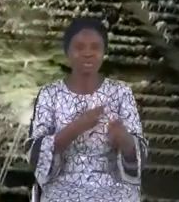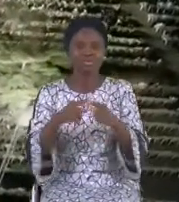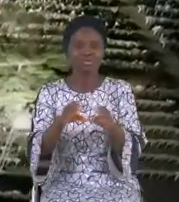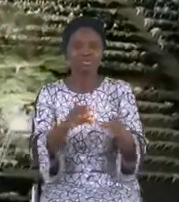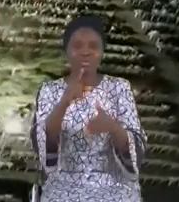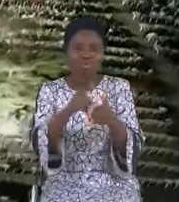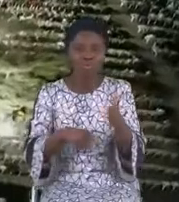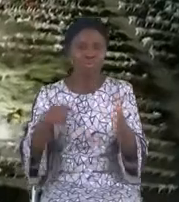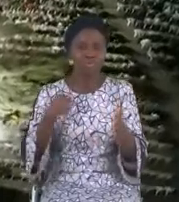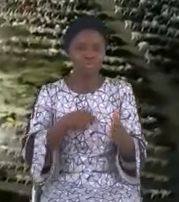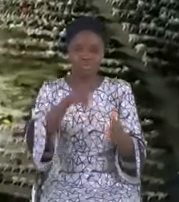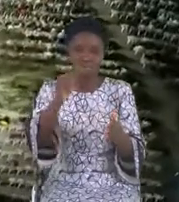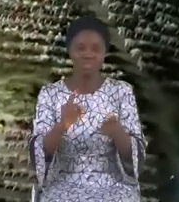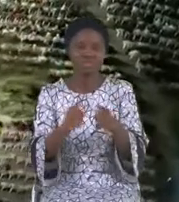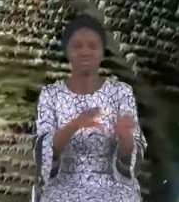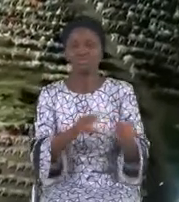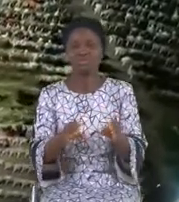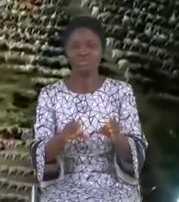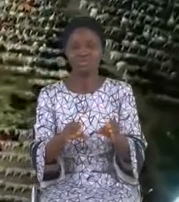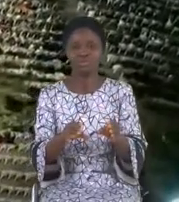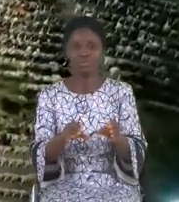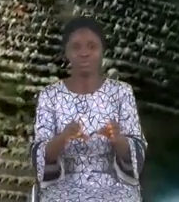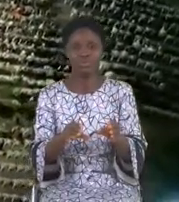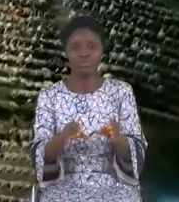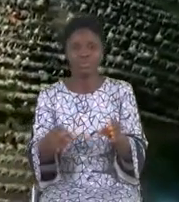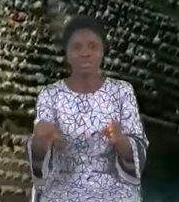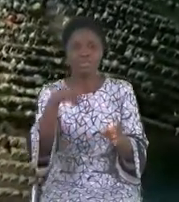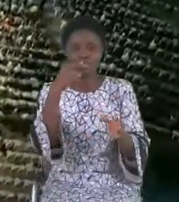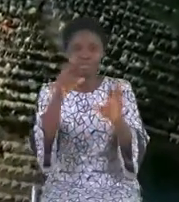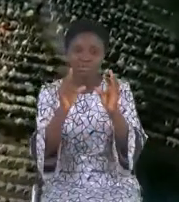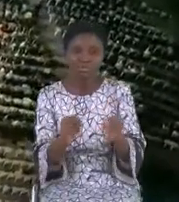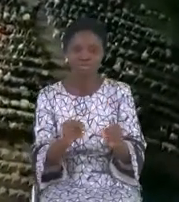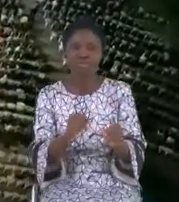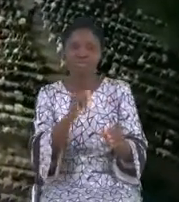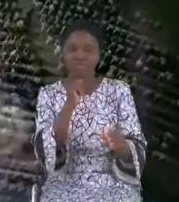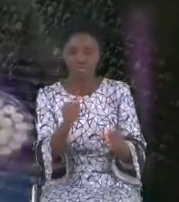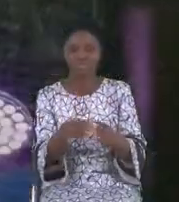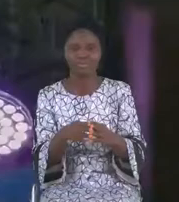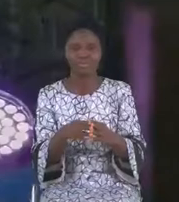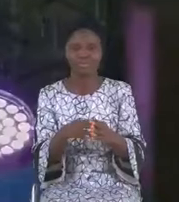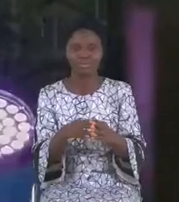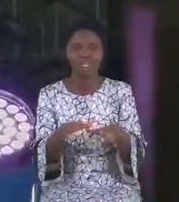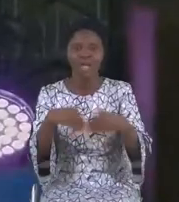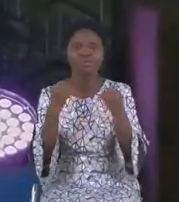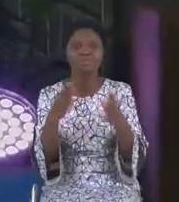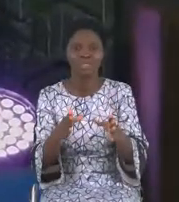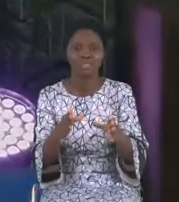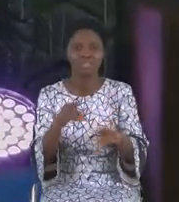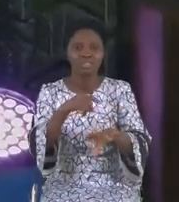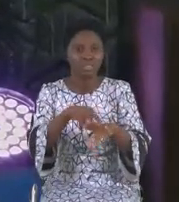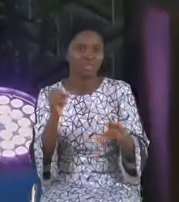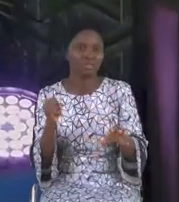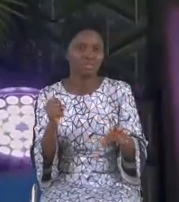to do he said no not with chase how many times that he